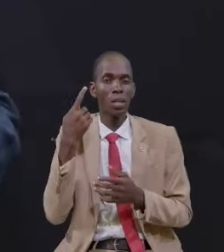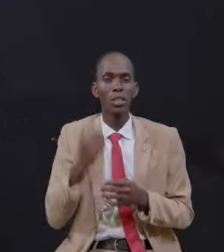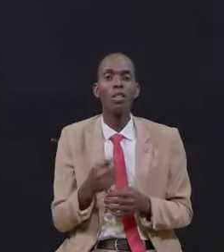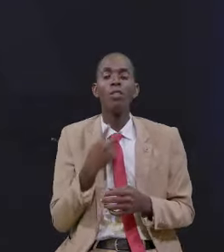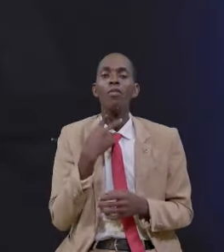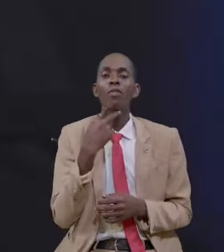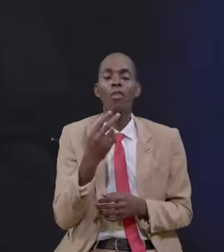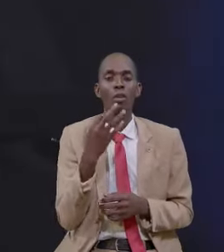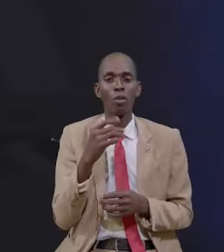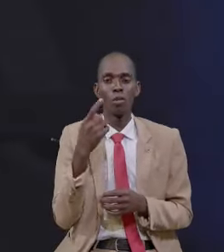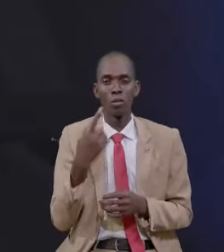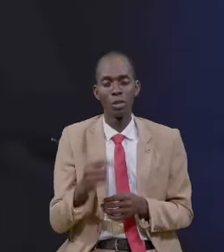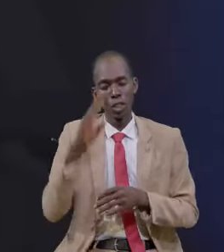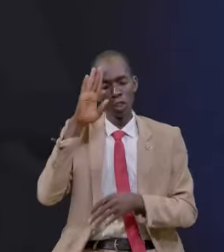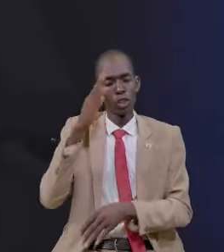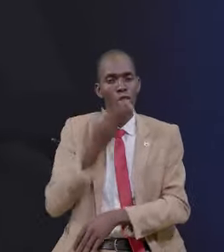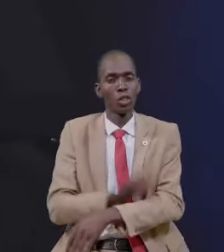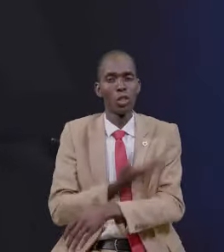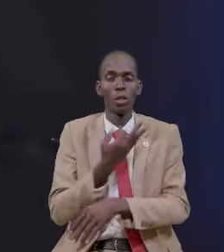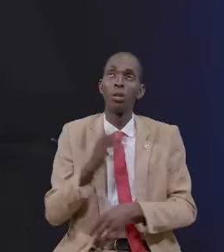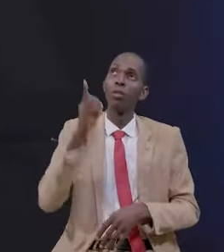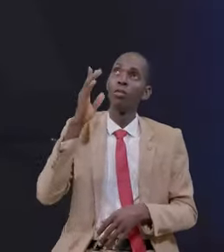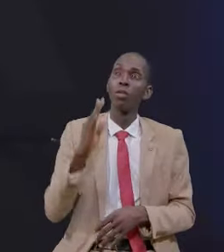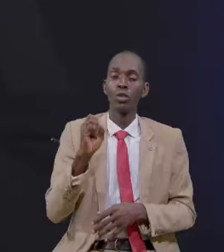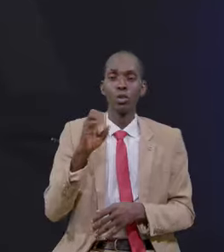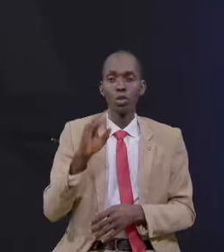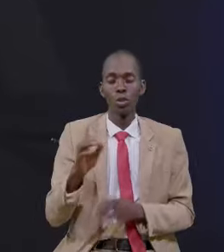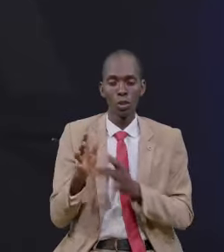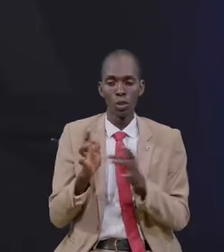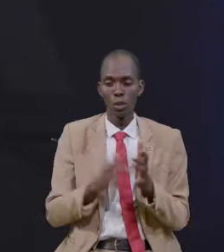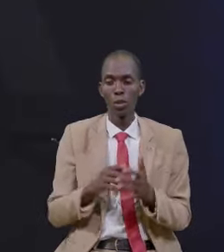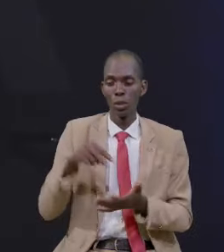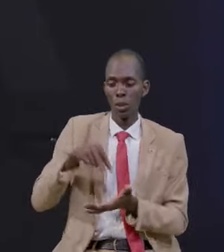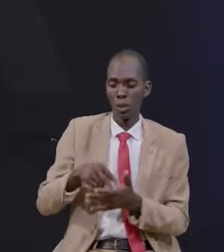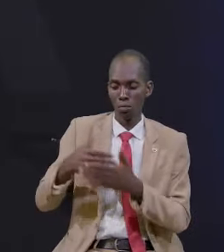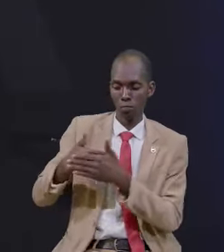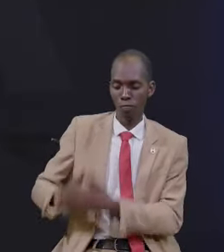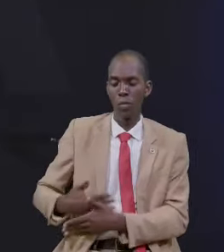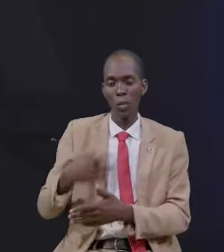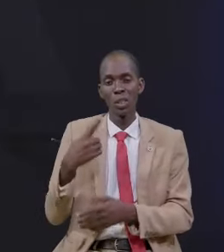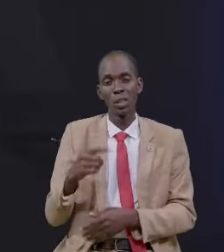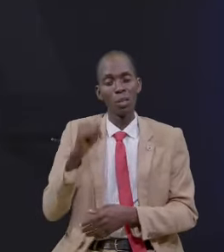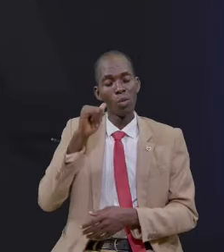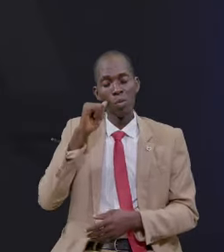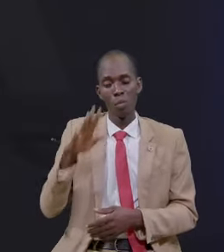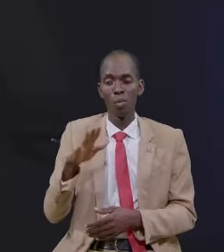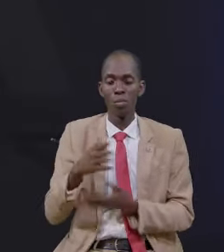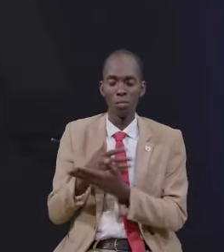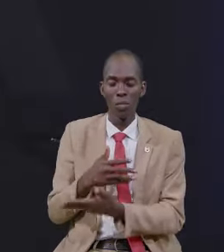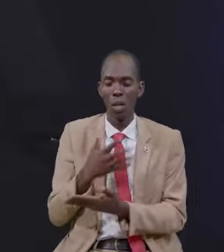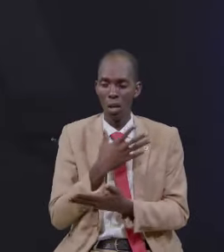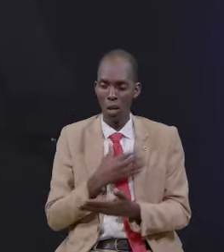of God. And so he stood over her and rebuked the fever,